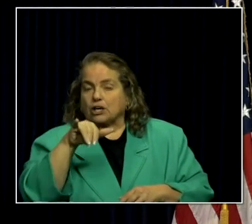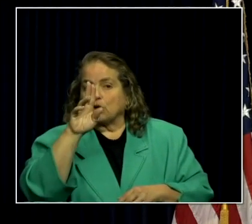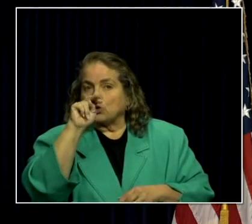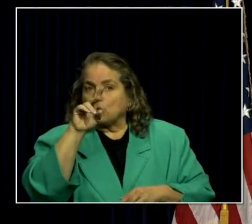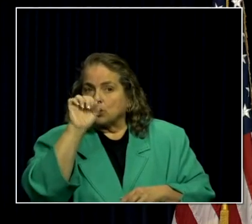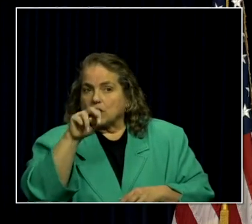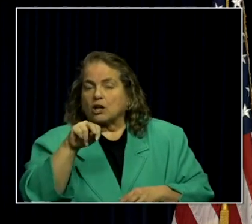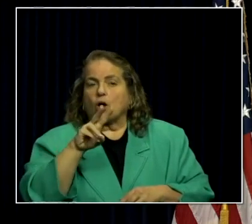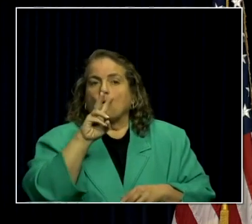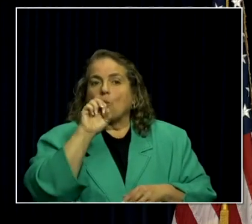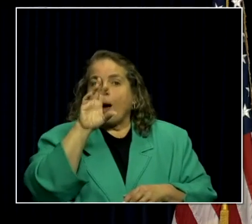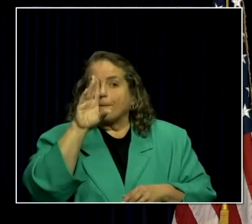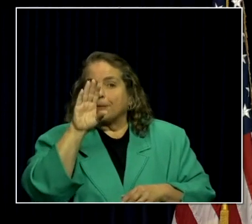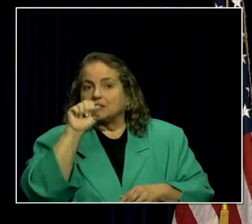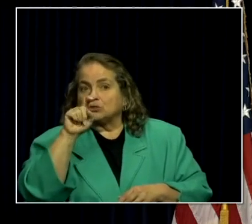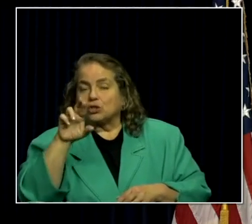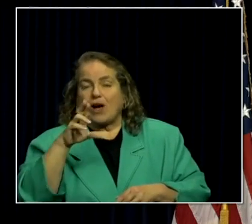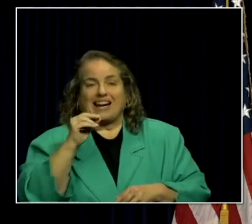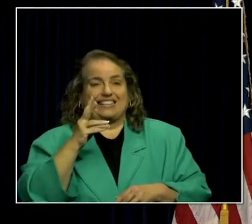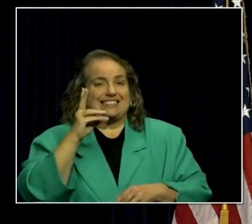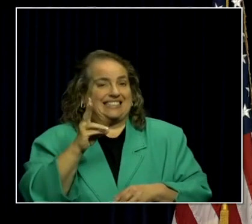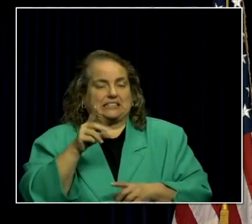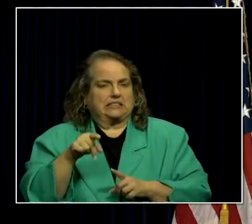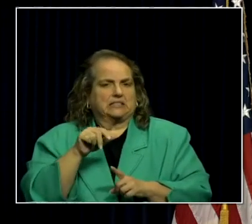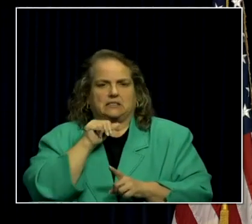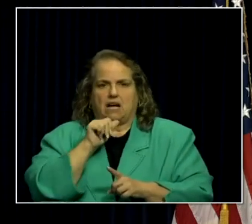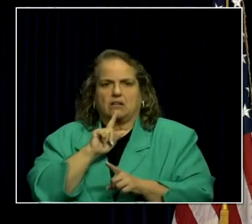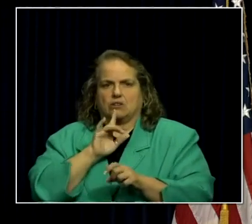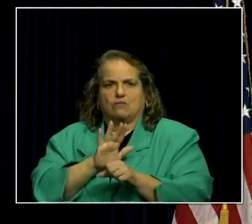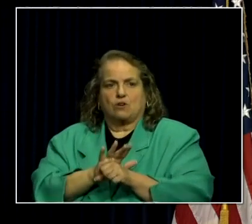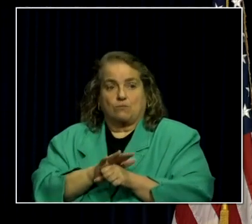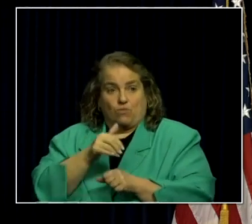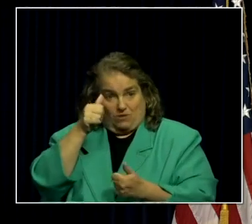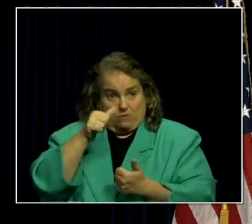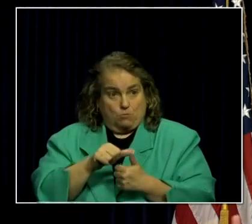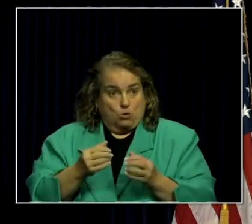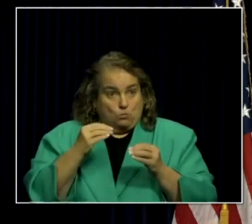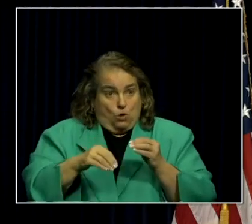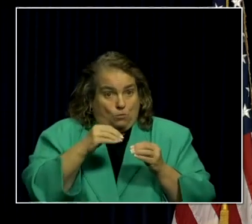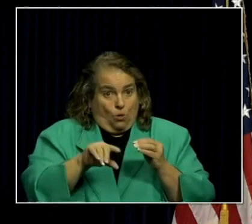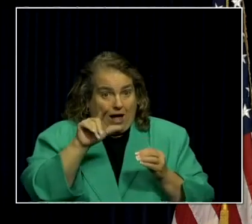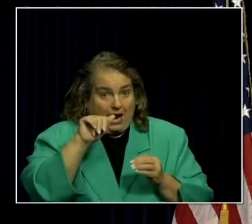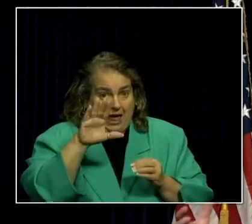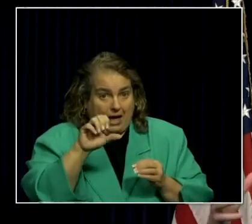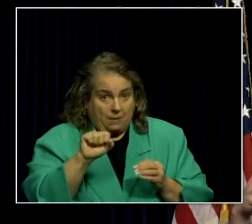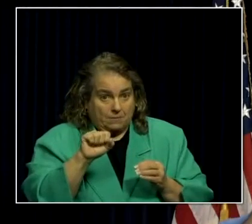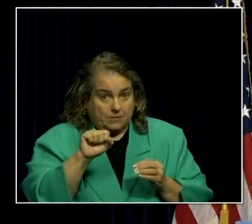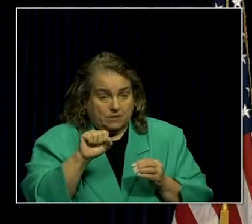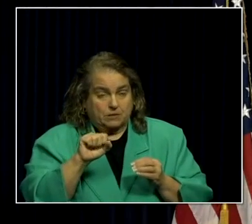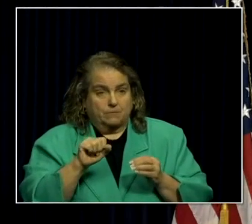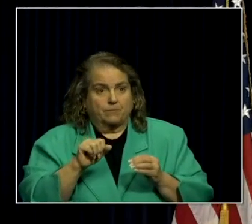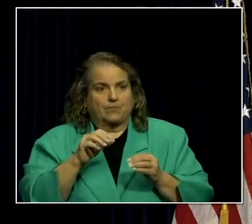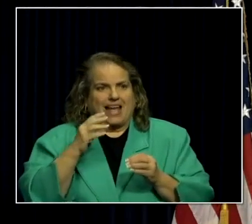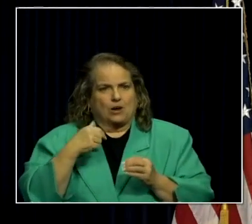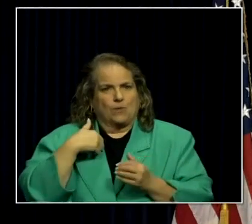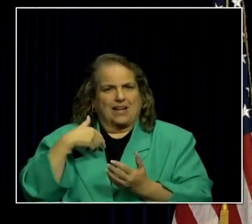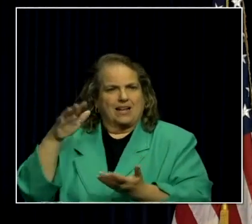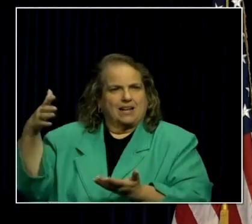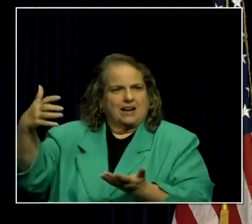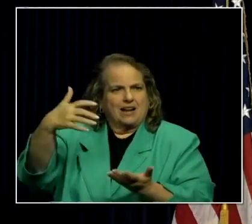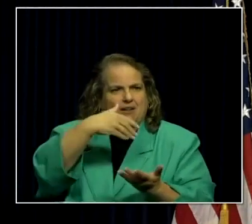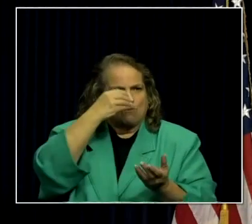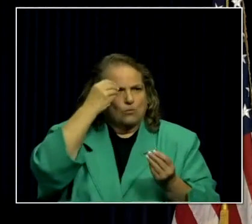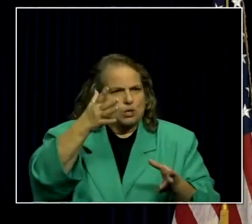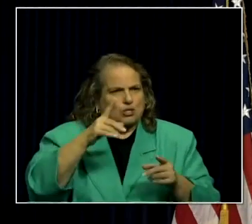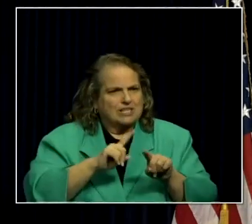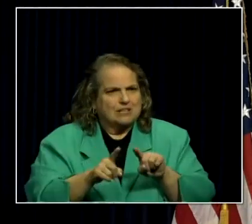Webster, and we have six that are unconfirmed. Remember, with more labs coming on each day and having different times that those labs